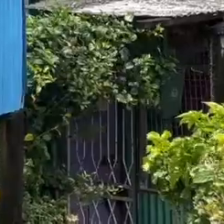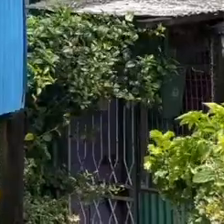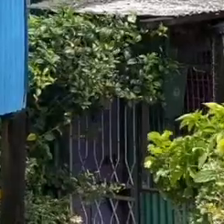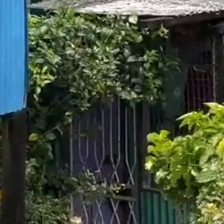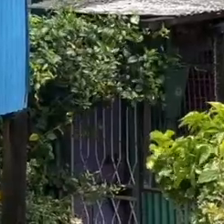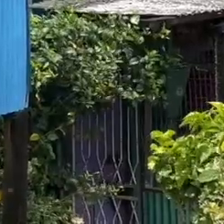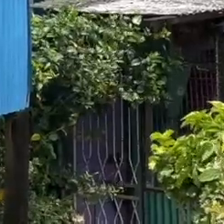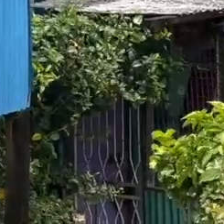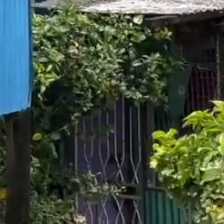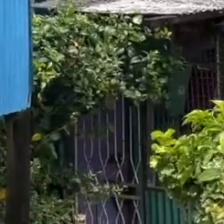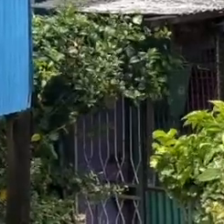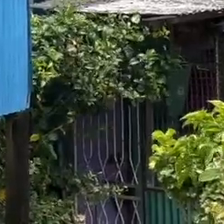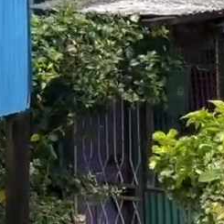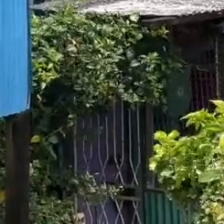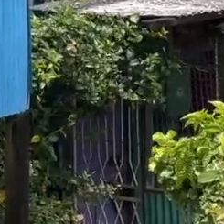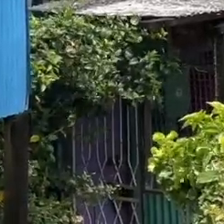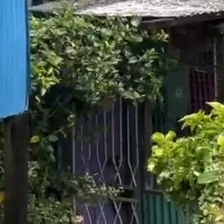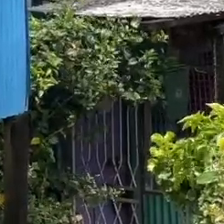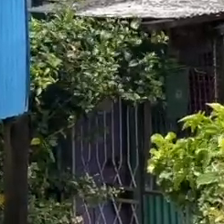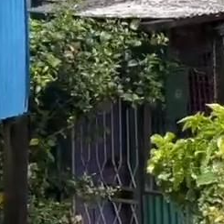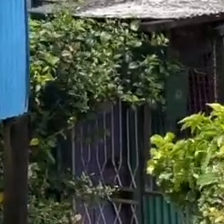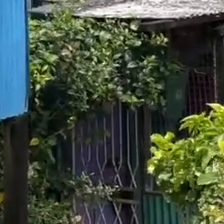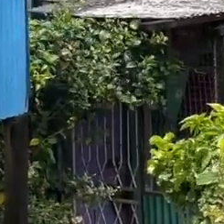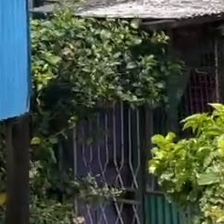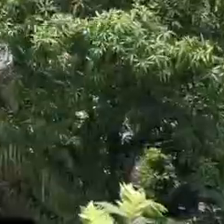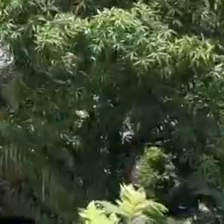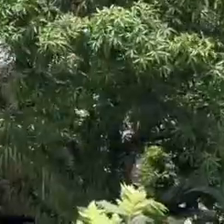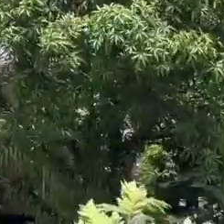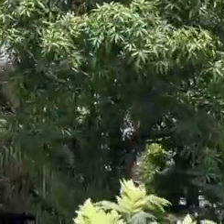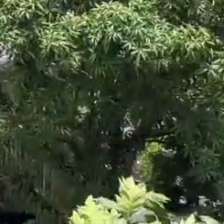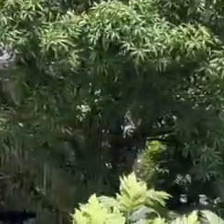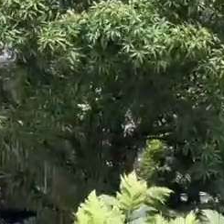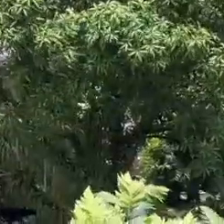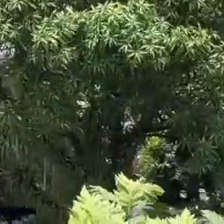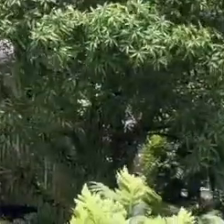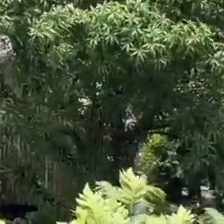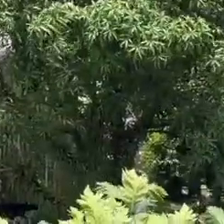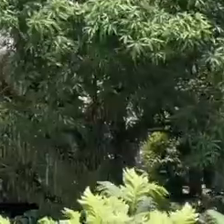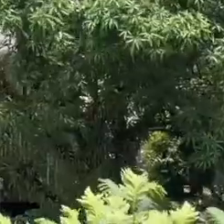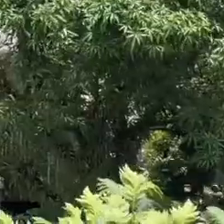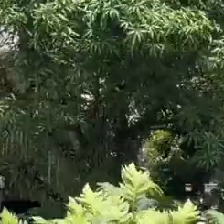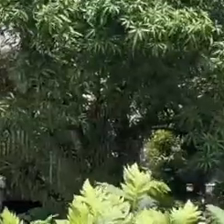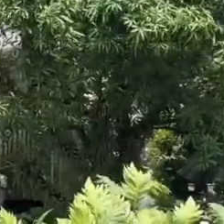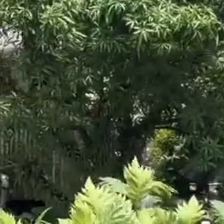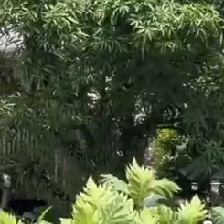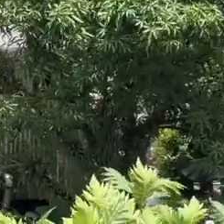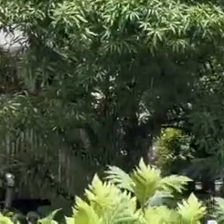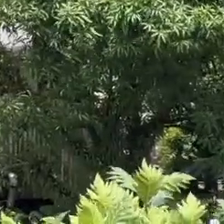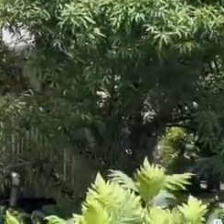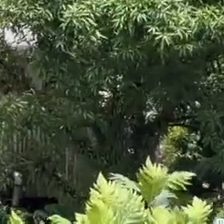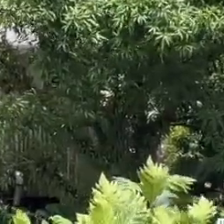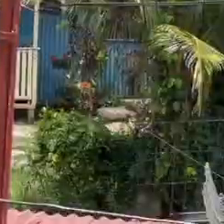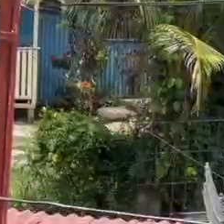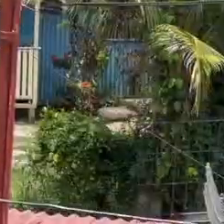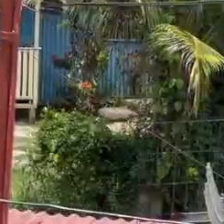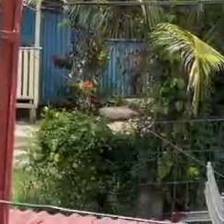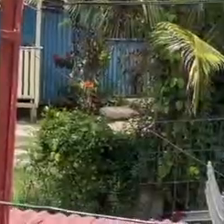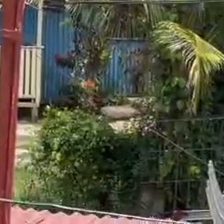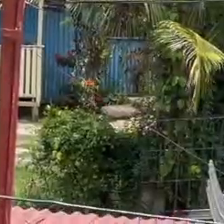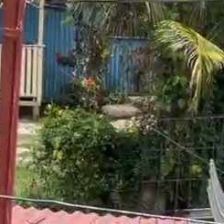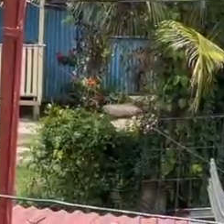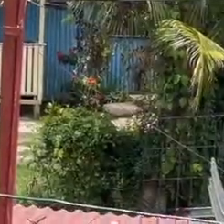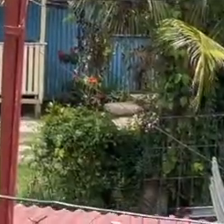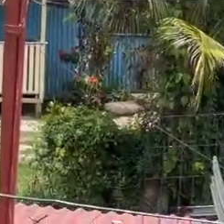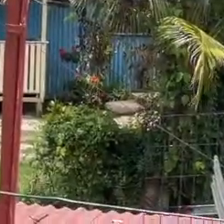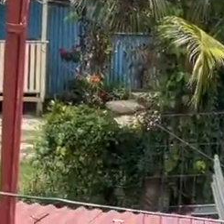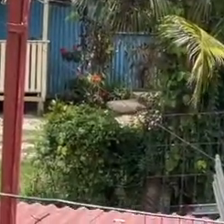from informal settlements such as Waindongo, Nambua Muslim League, and Kilkali, will be eligible for grants of